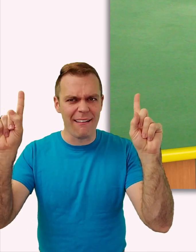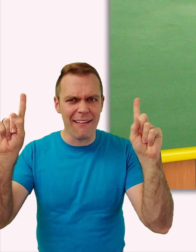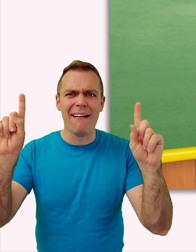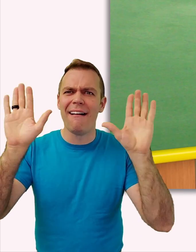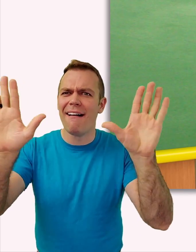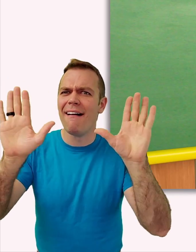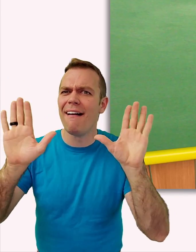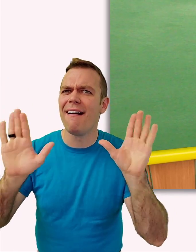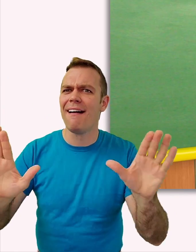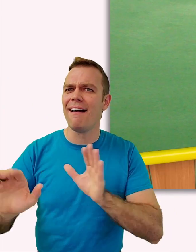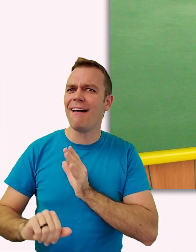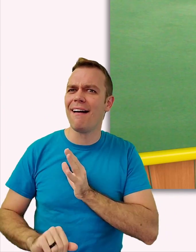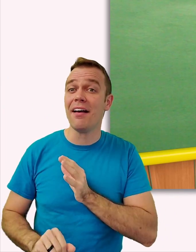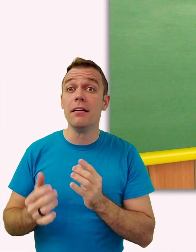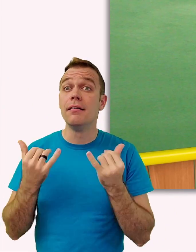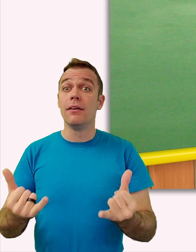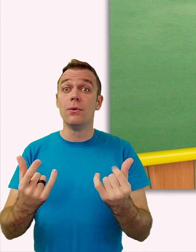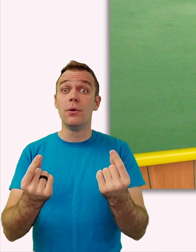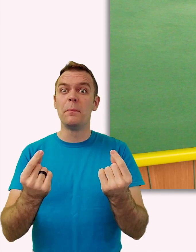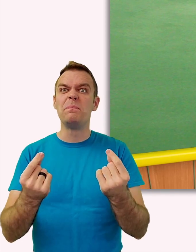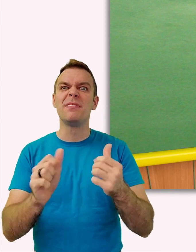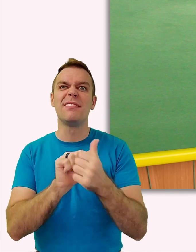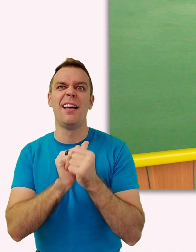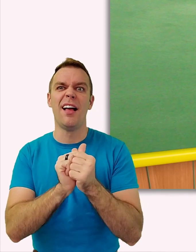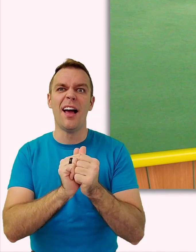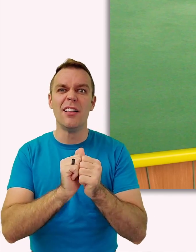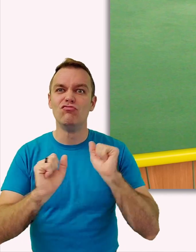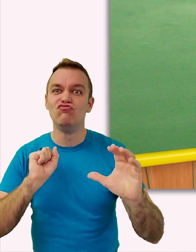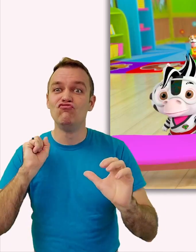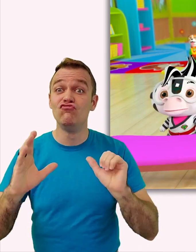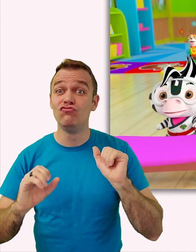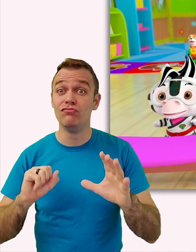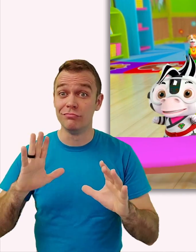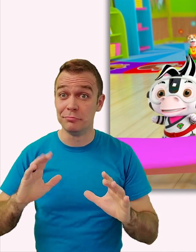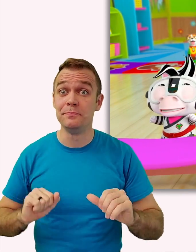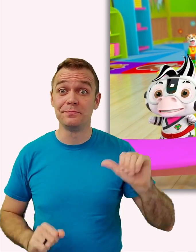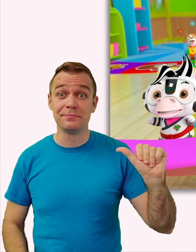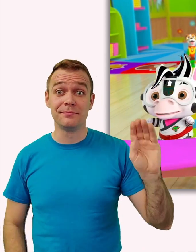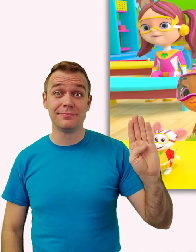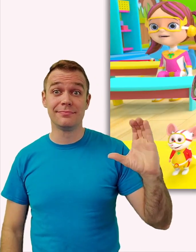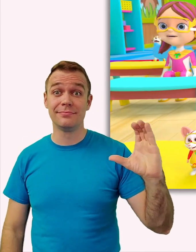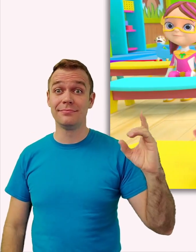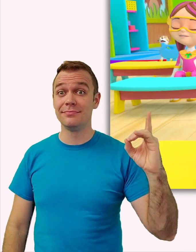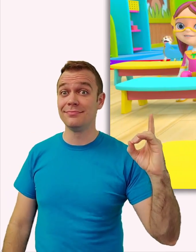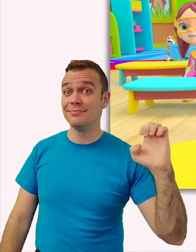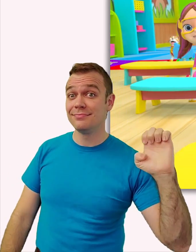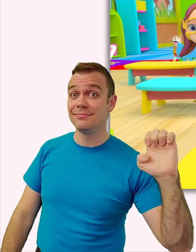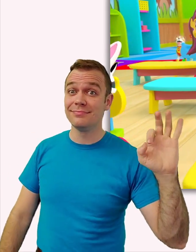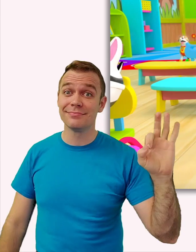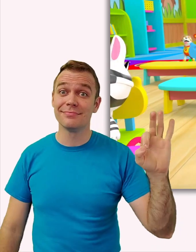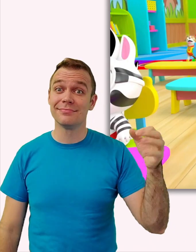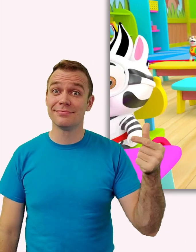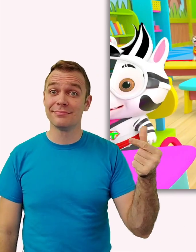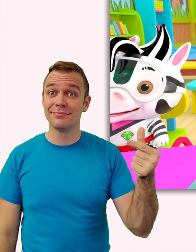Voila! That was fantastic, kids! Now, let's sing it together! Yay! A, B,